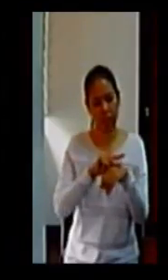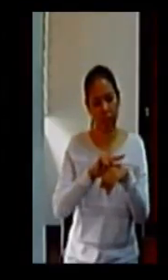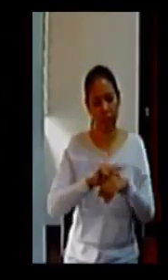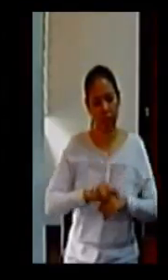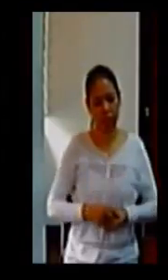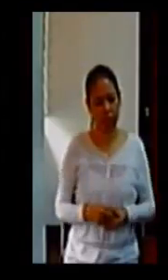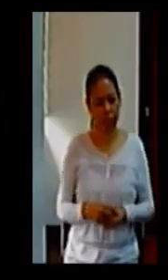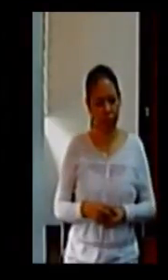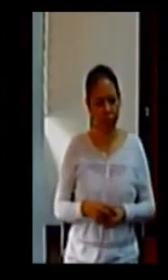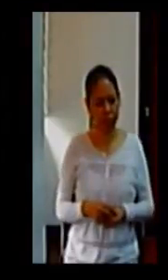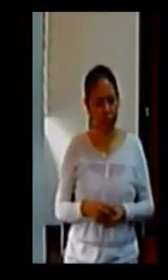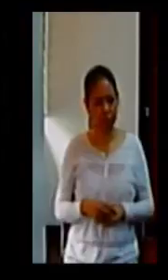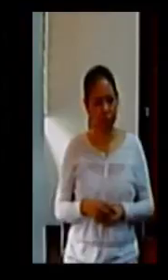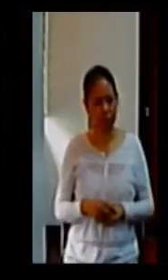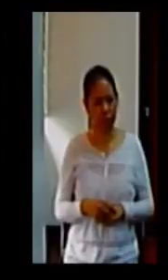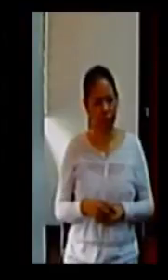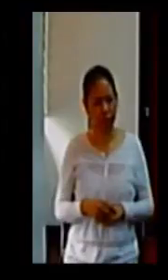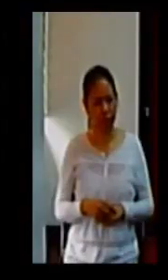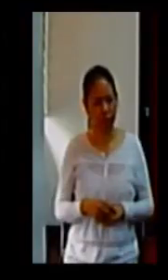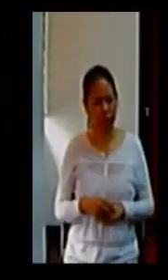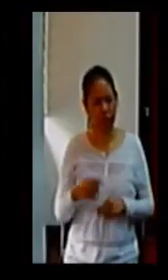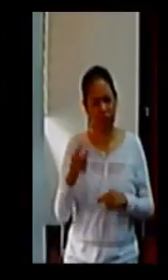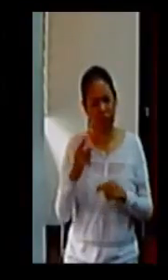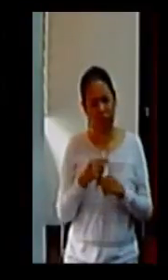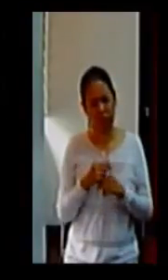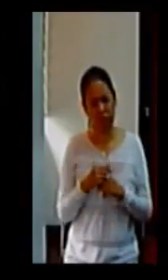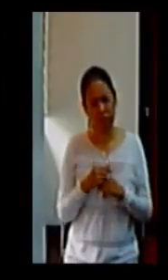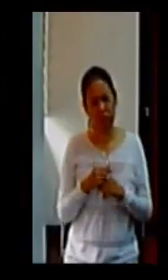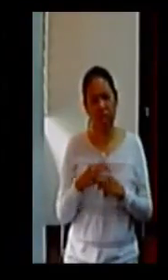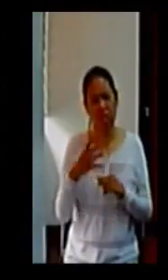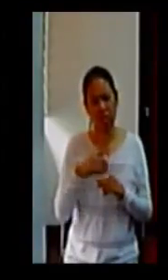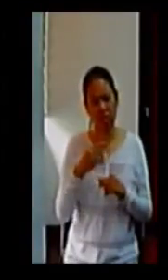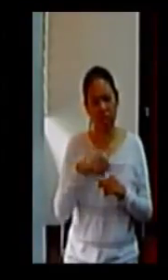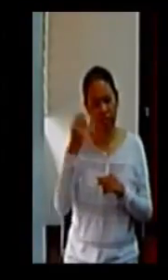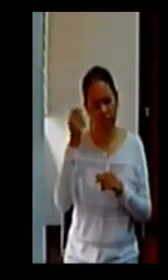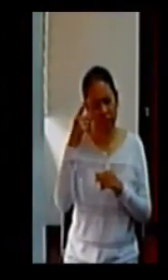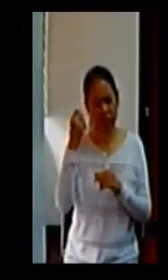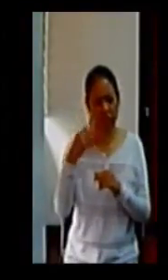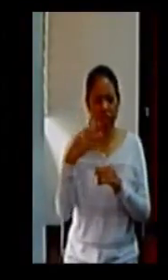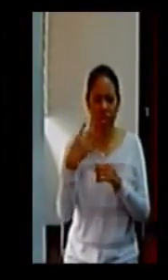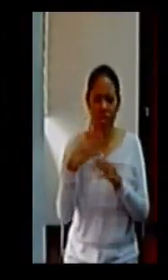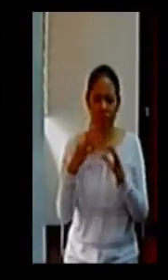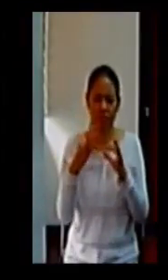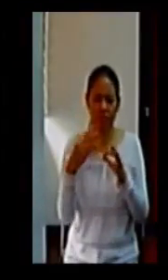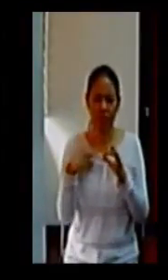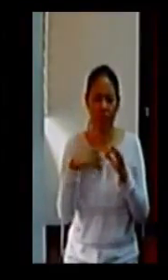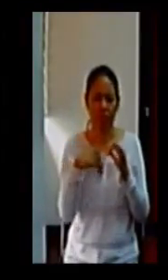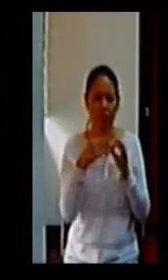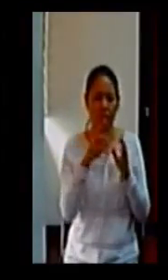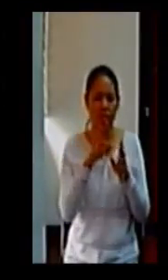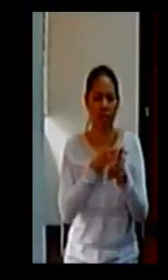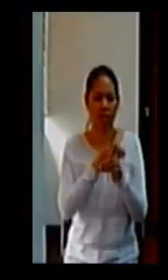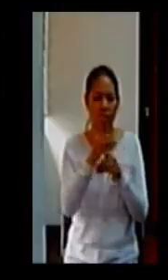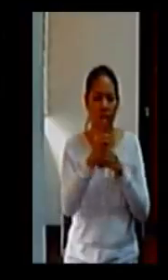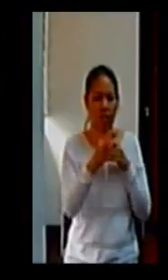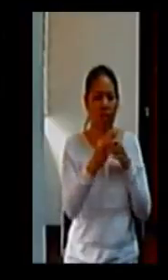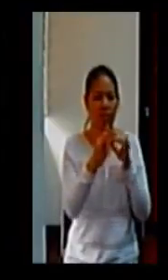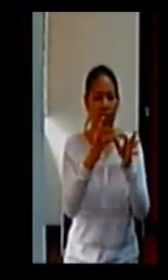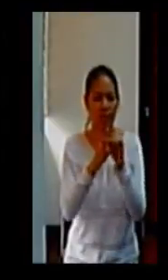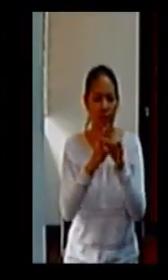Tinatanong ko kasi yung overtime kasi gusto kong unawain kung may impact, may direct relation. Kung dati,